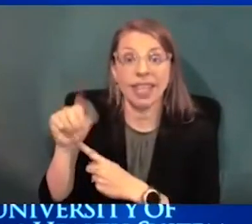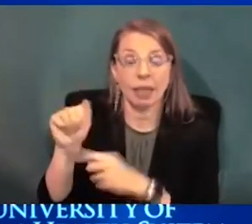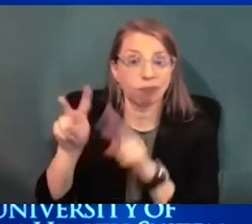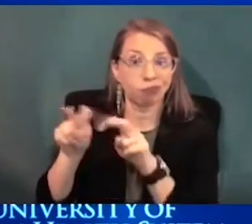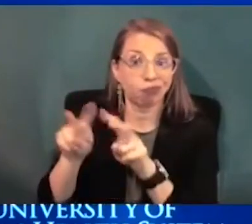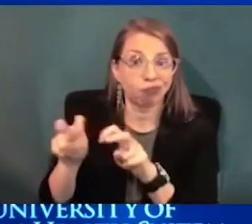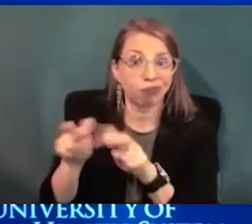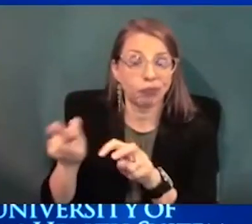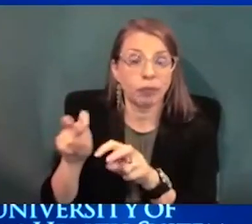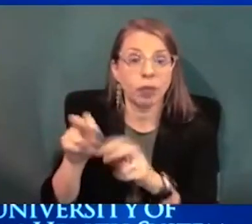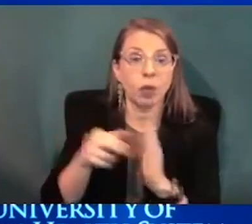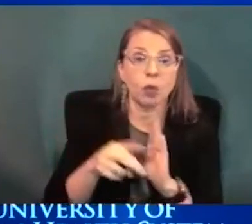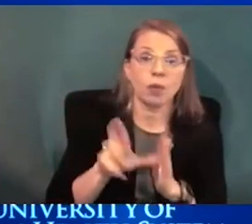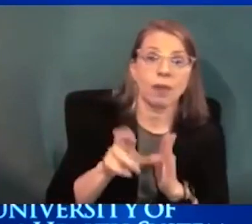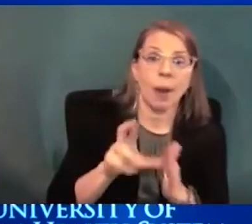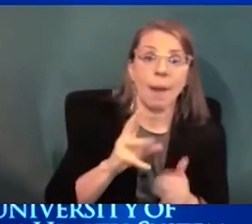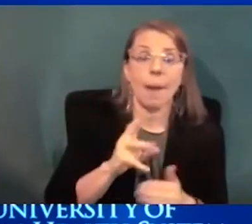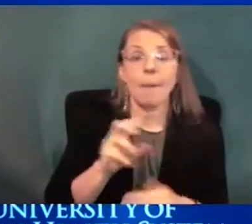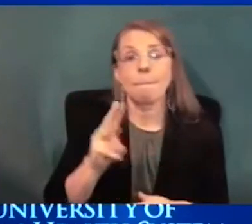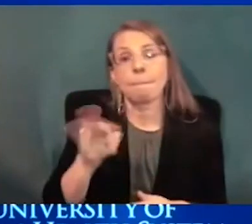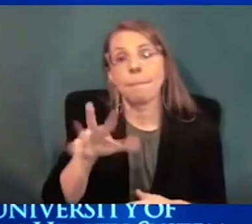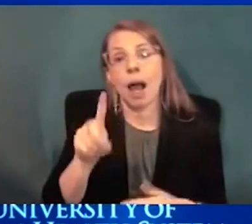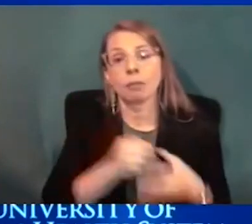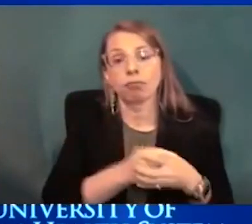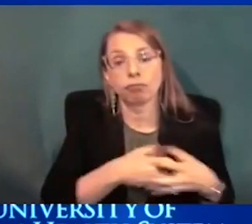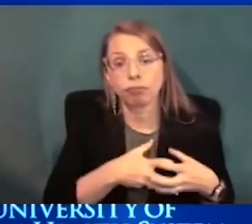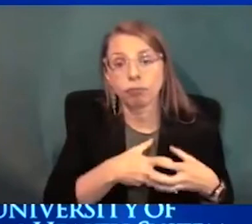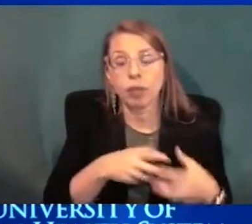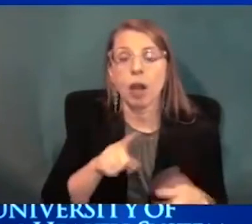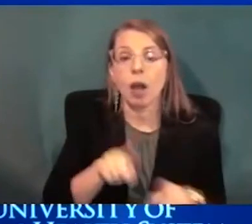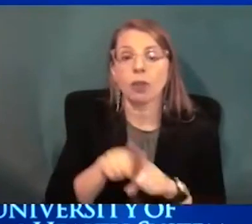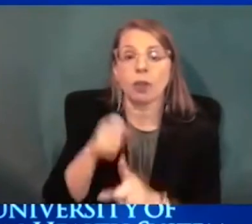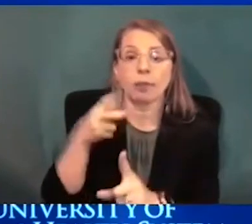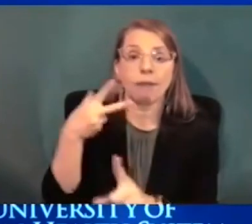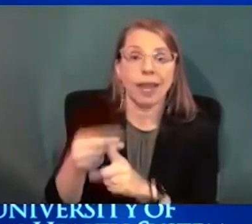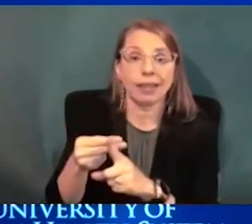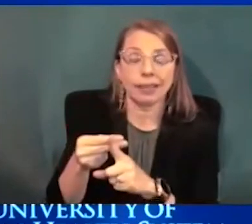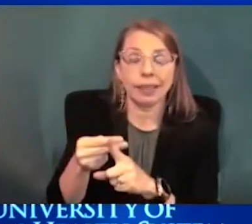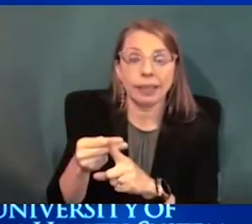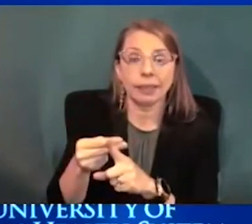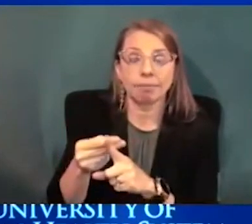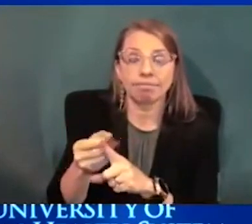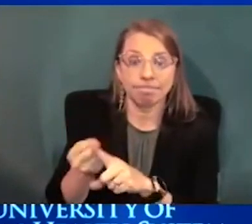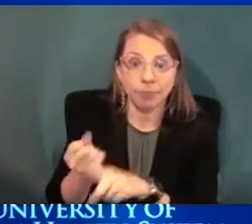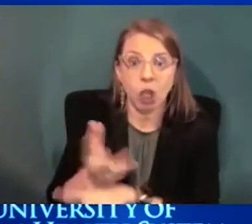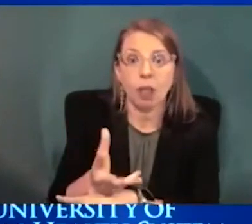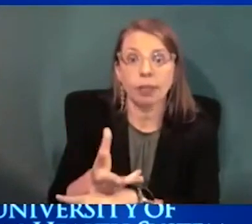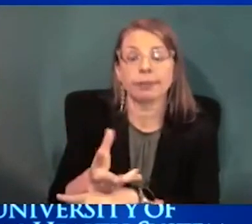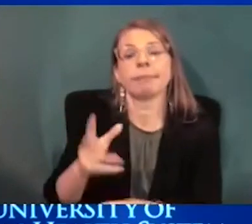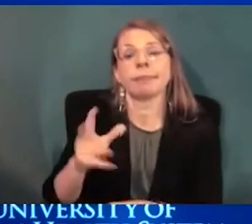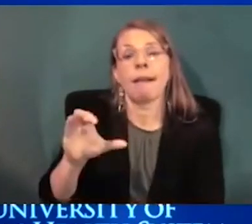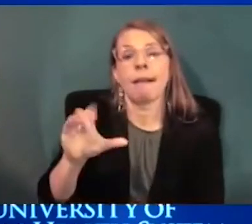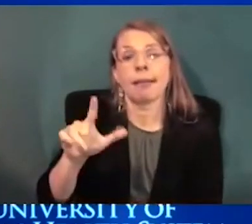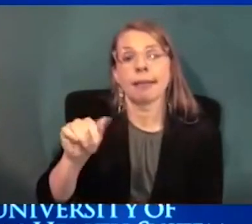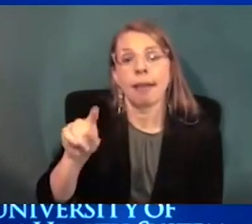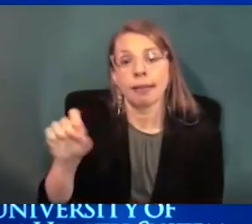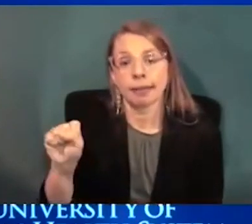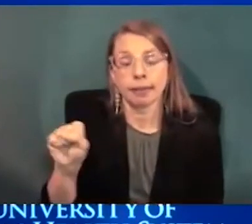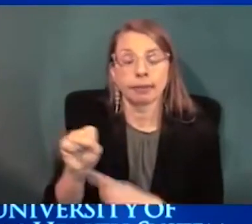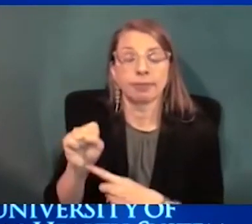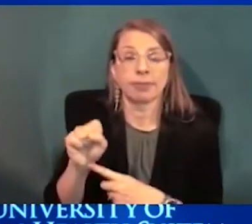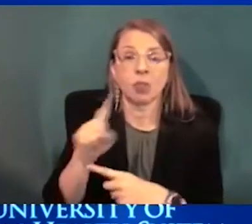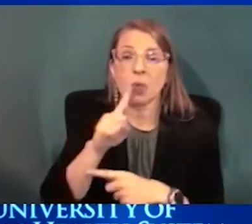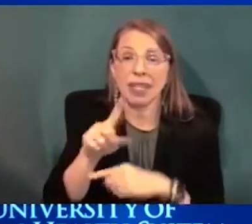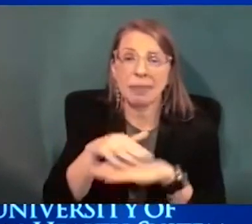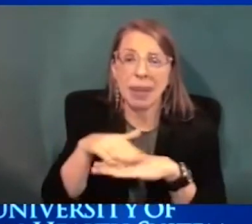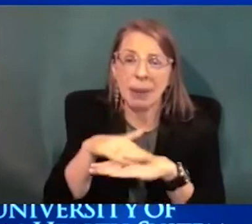about myocarditis and vaccine-induced clots. So the reality is those things are minimal, and I think the vaccine can be